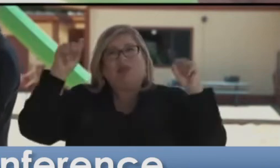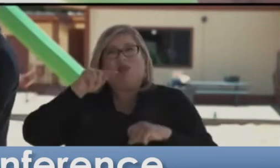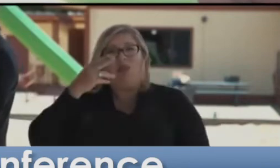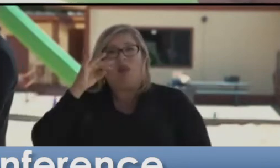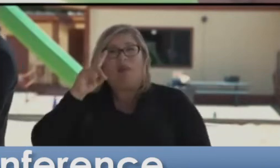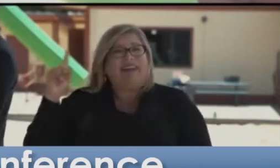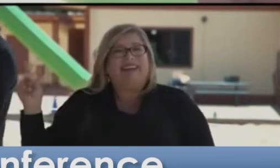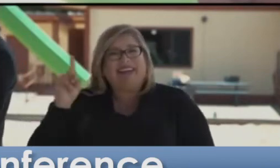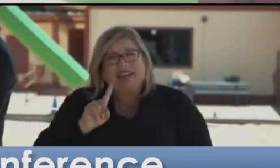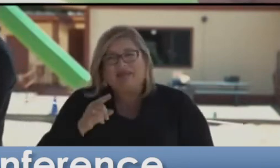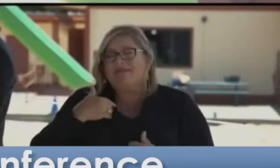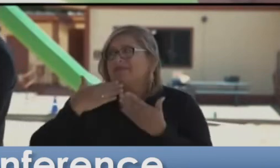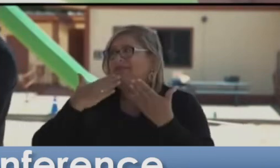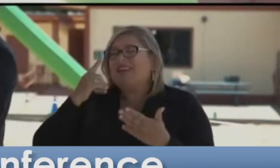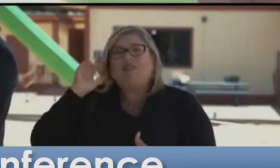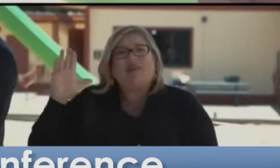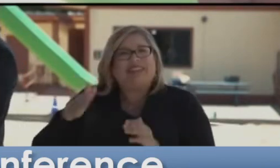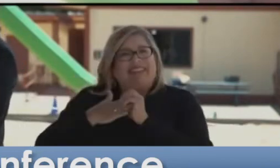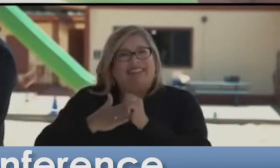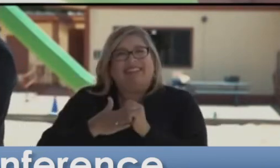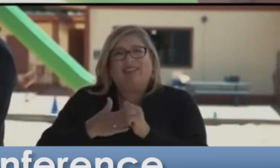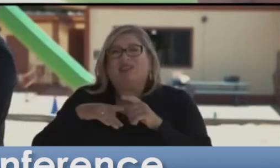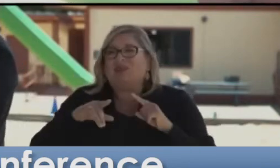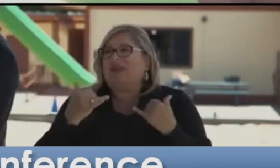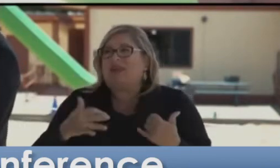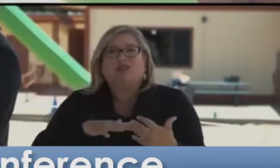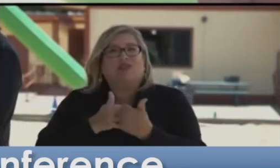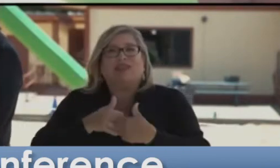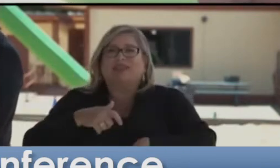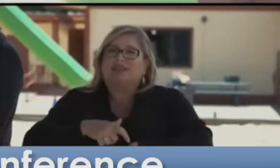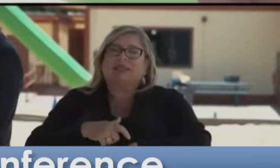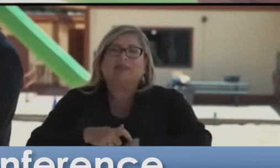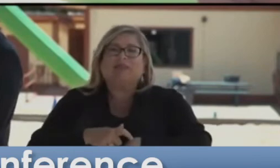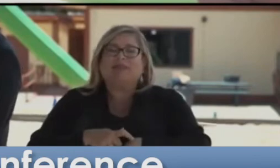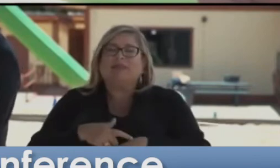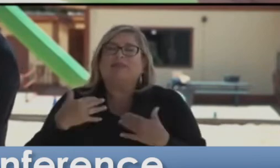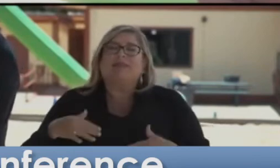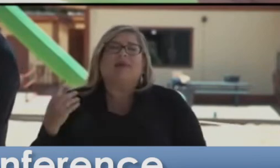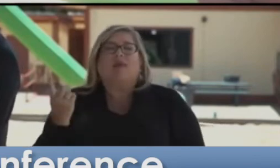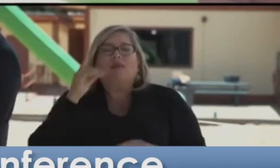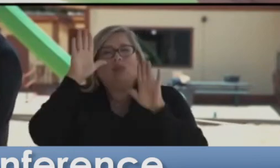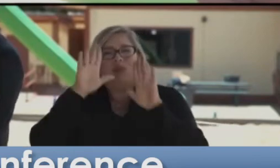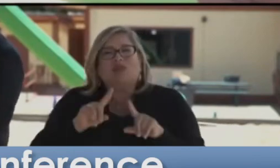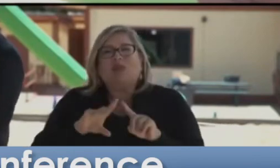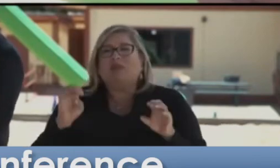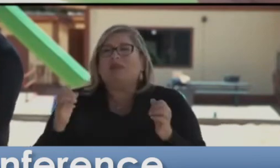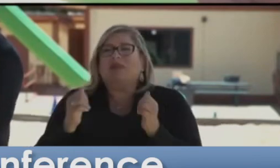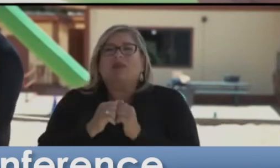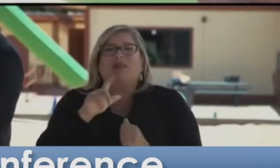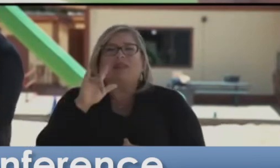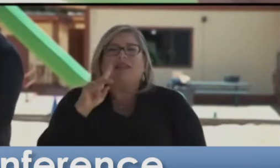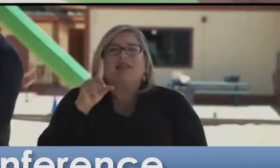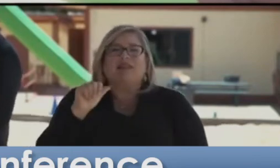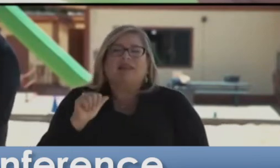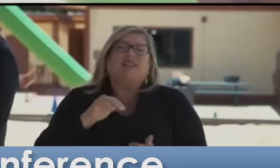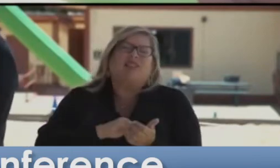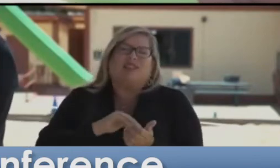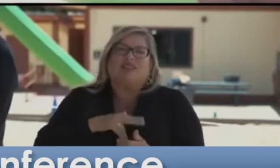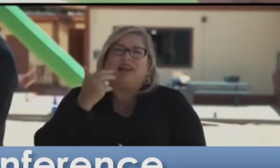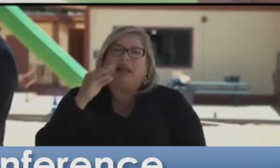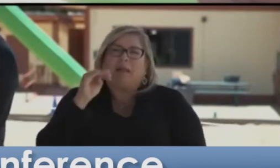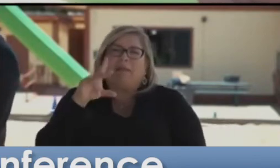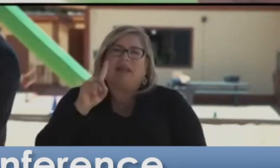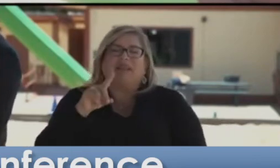all his extraordinary leadership during these trying times. It's wonderful, as always, to be with Linda Darling Hammond and her remarkable leadership and